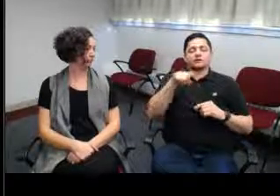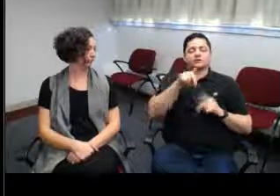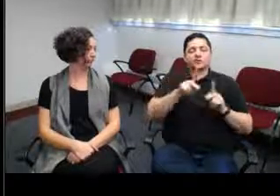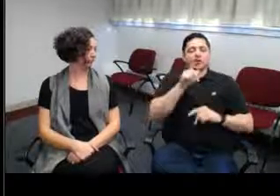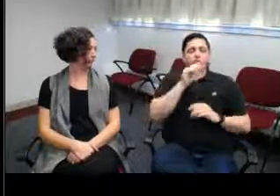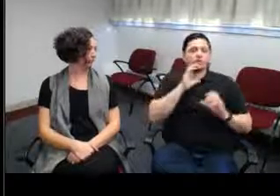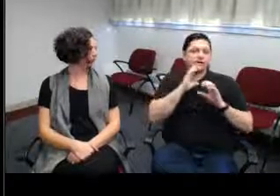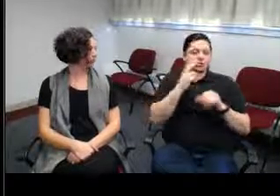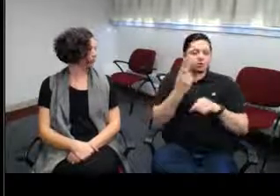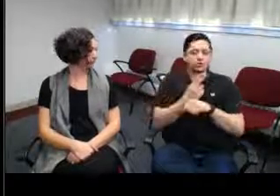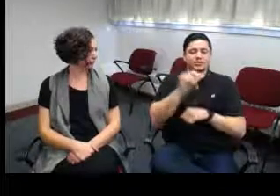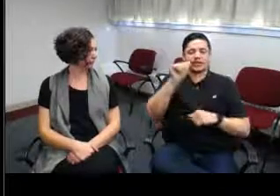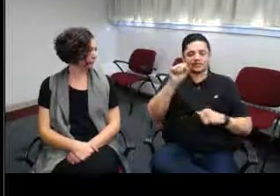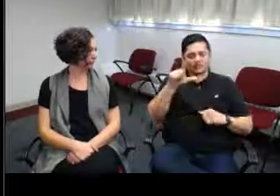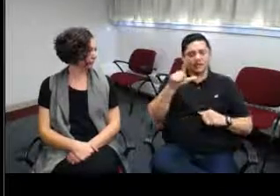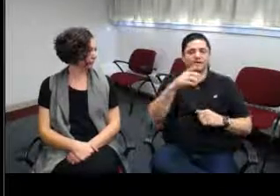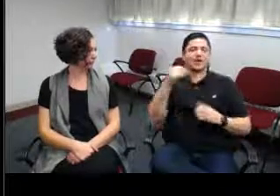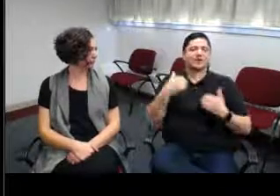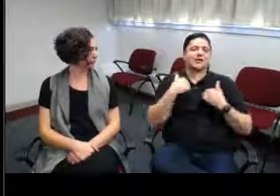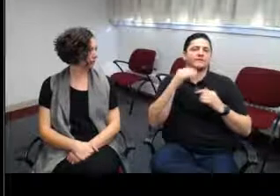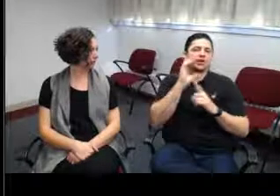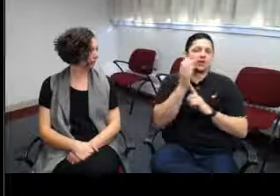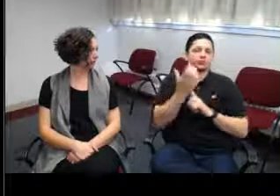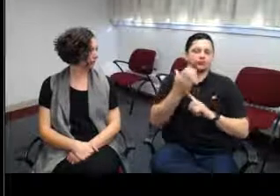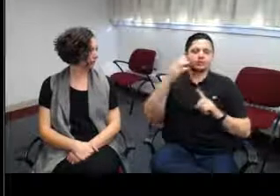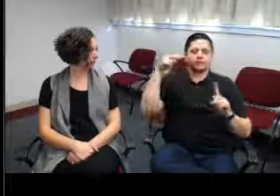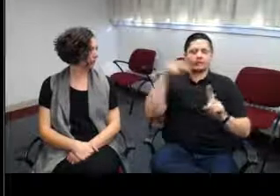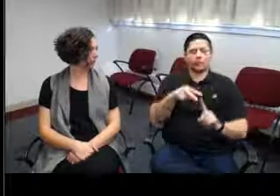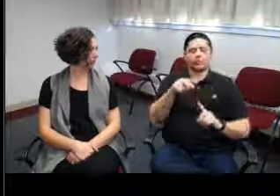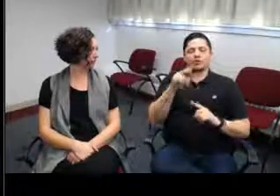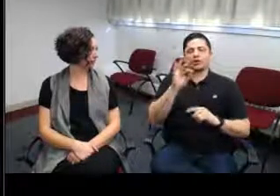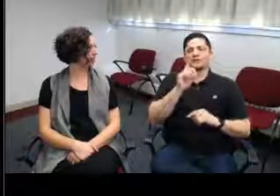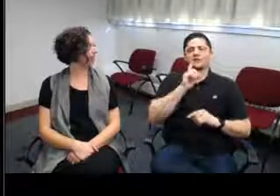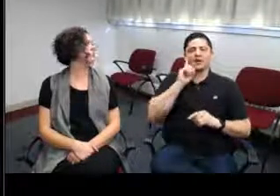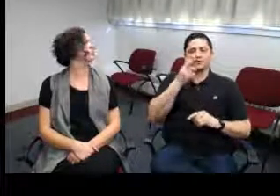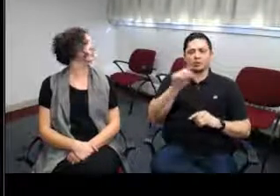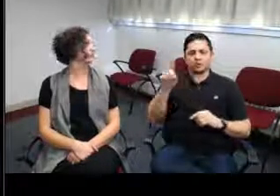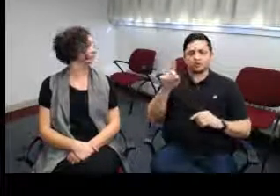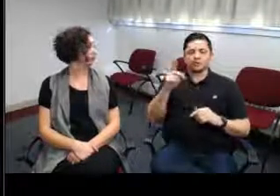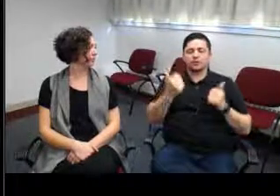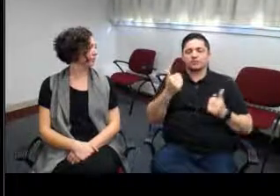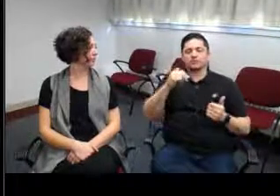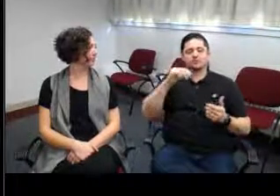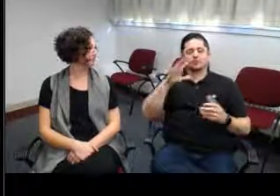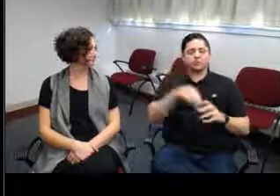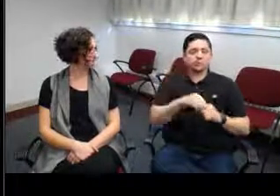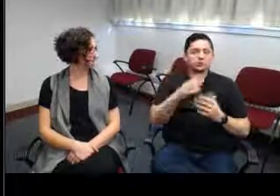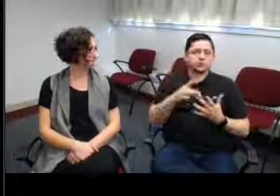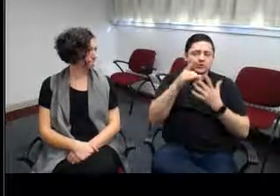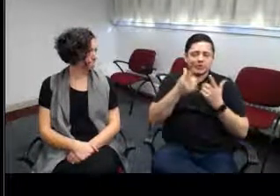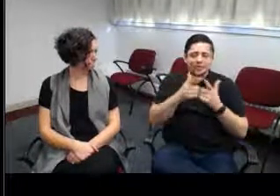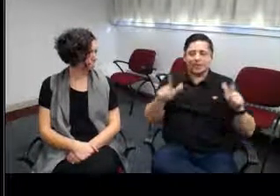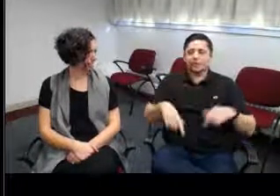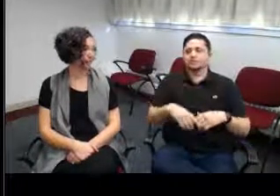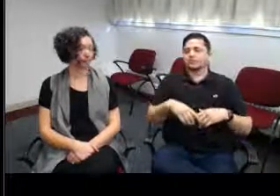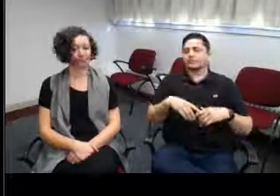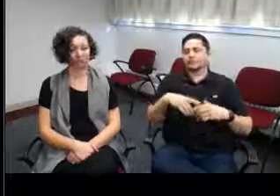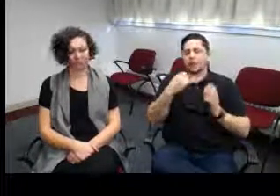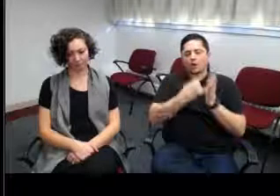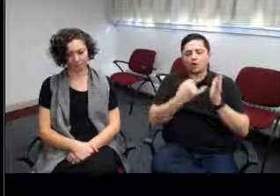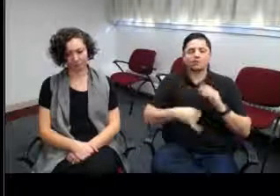individuals who communicate using sign language. We don't have exact numbers, but we're looking at people